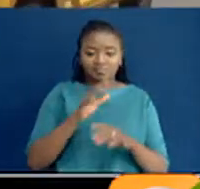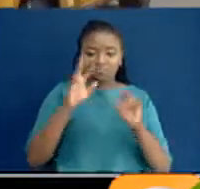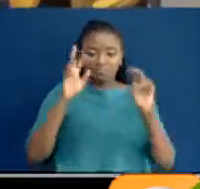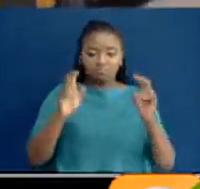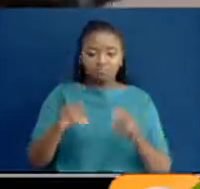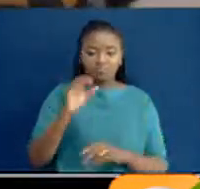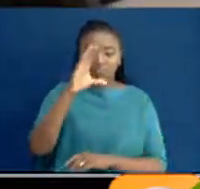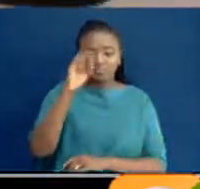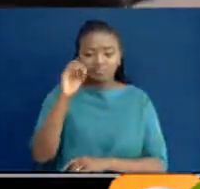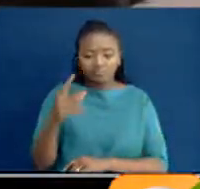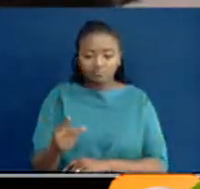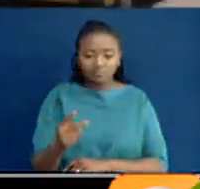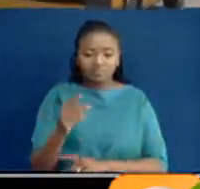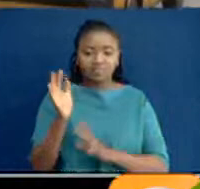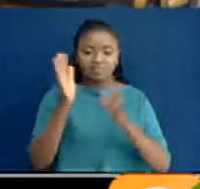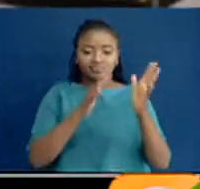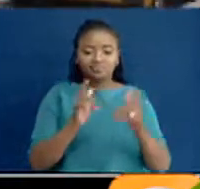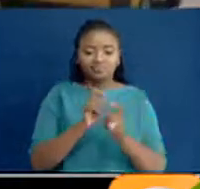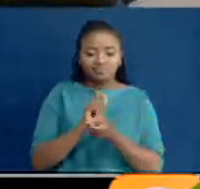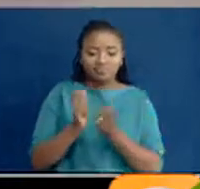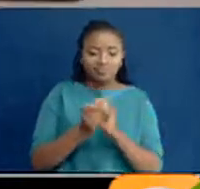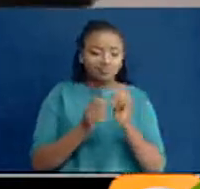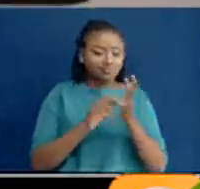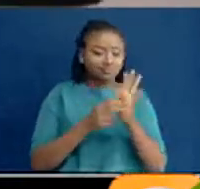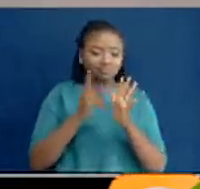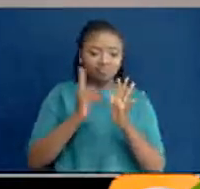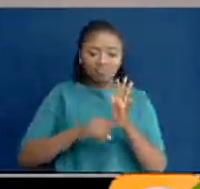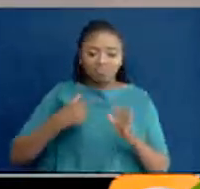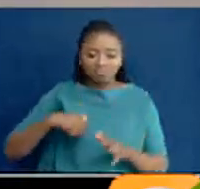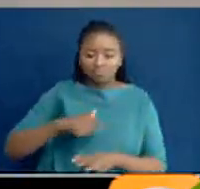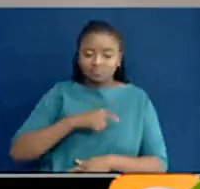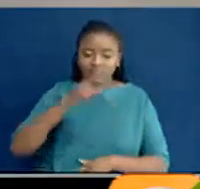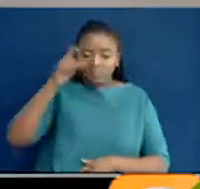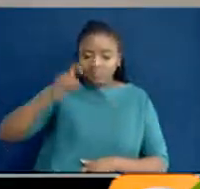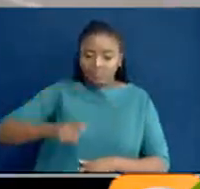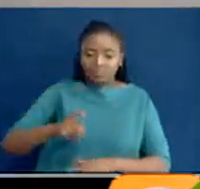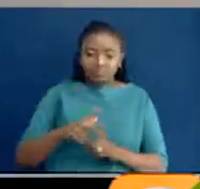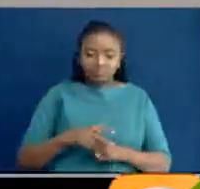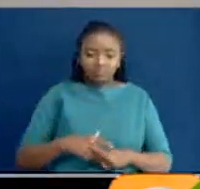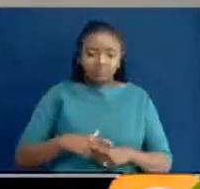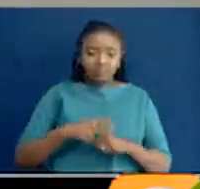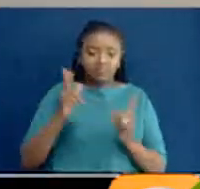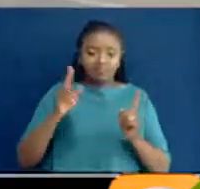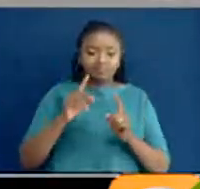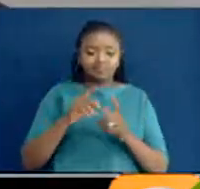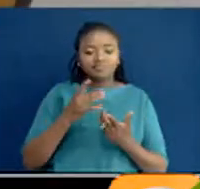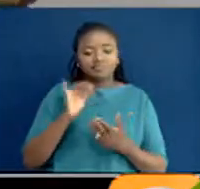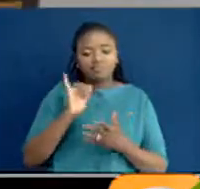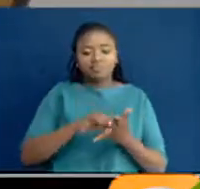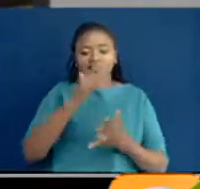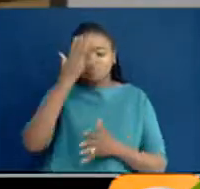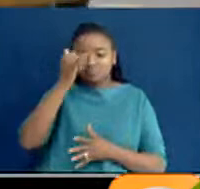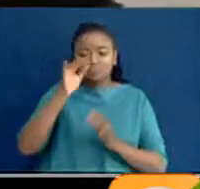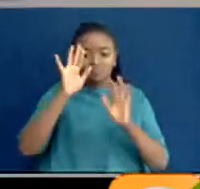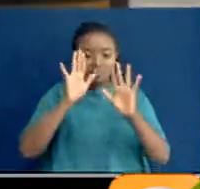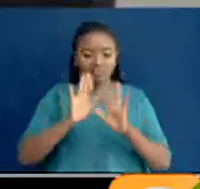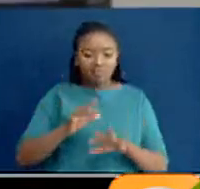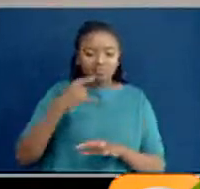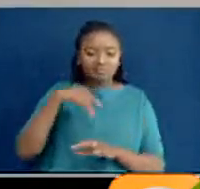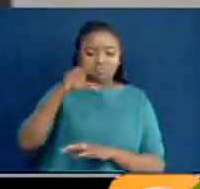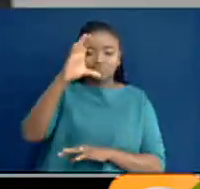on climate change. Yeah. And therefore, we need to start. That is why the importance of carbon and what has come up